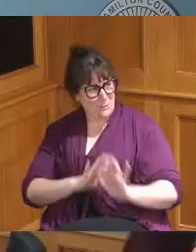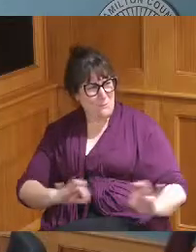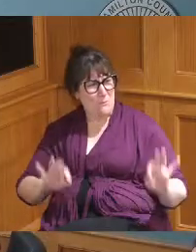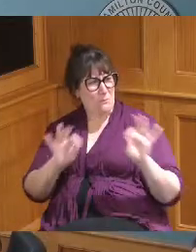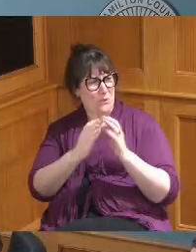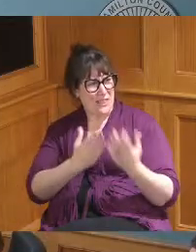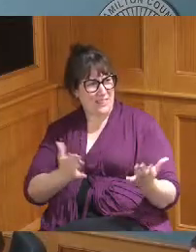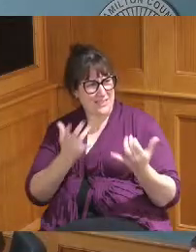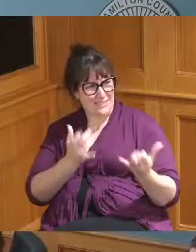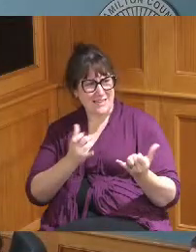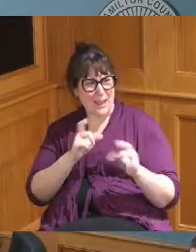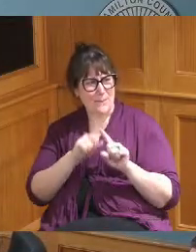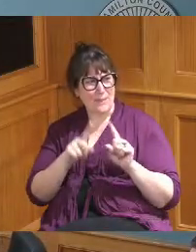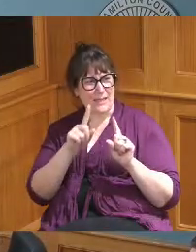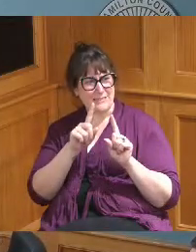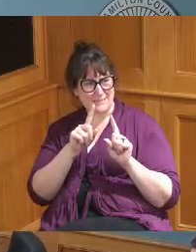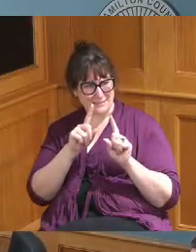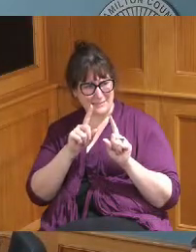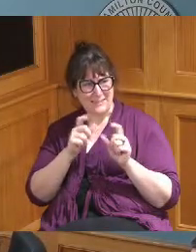it's all very different. Yeah.